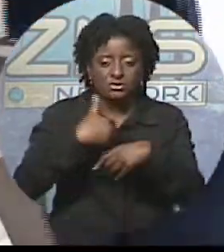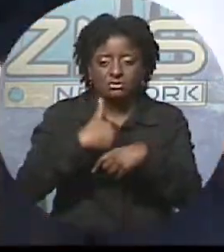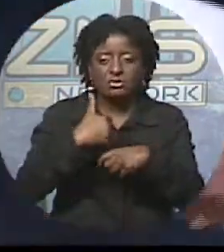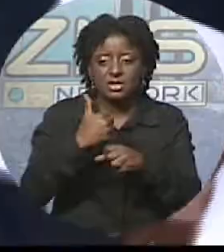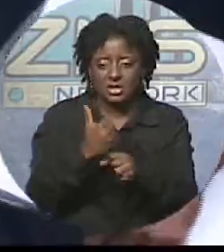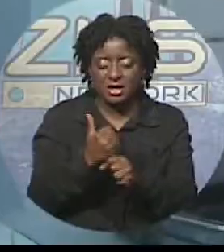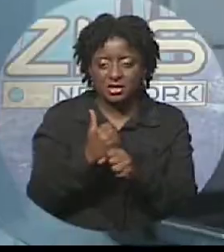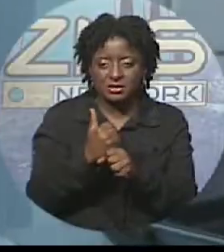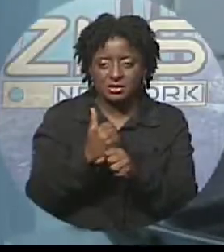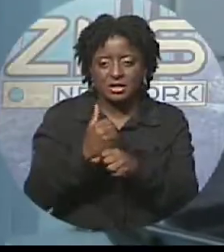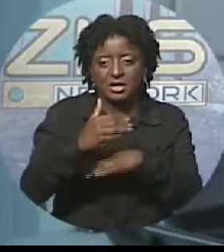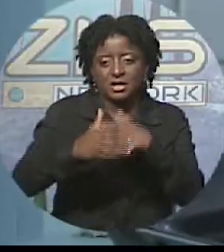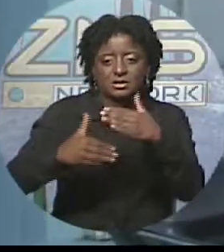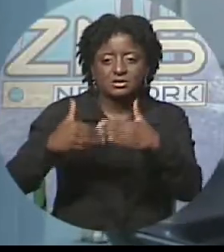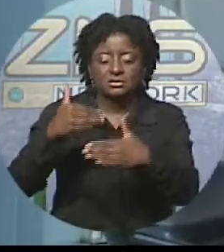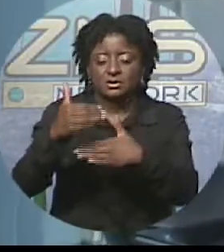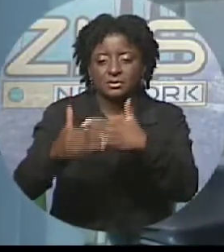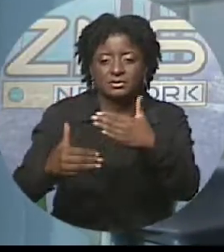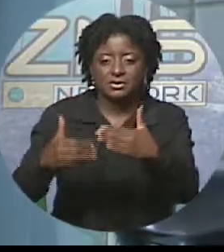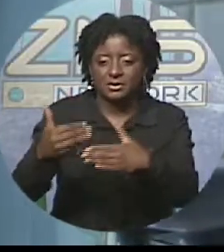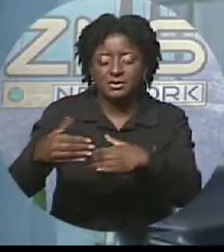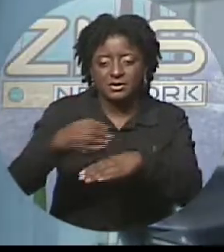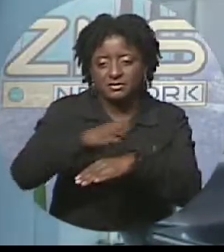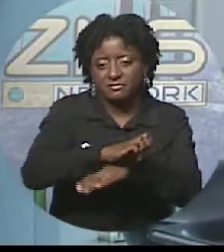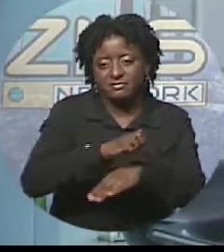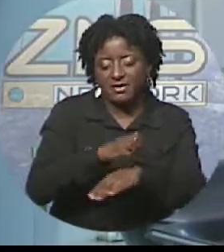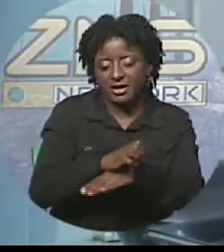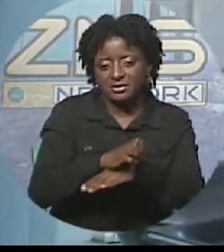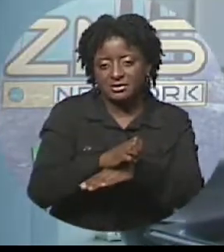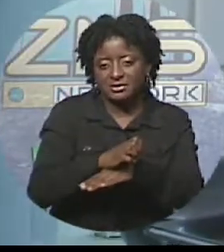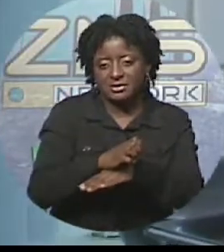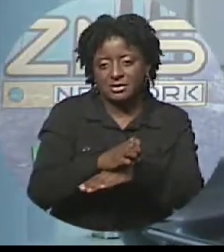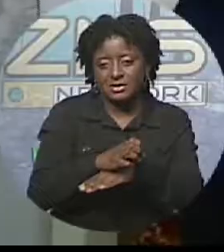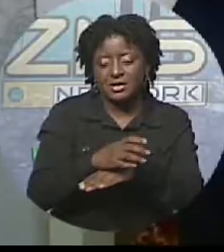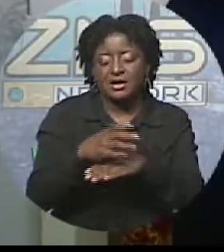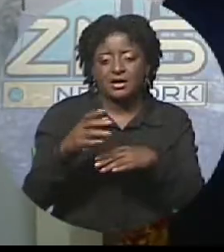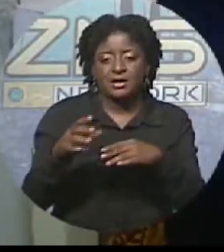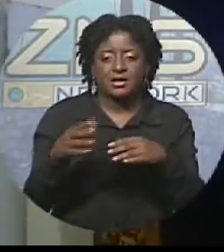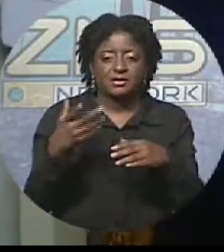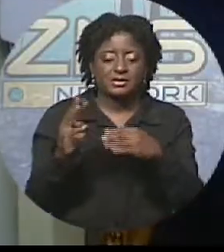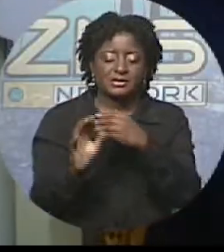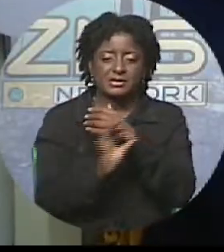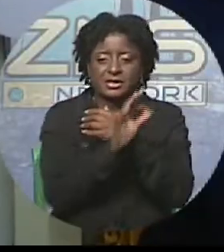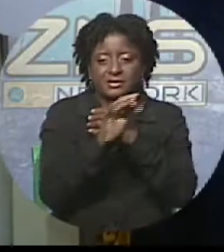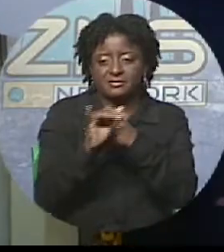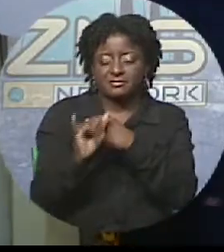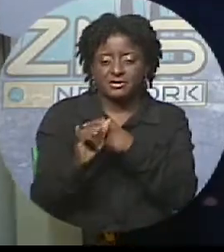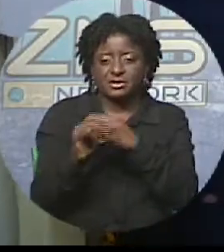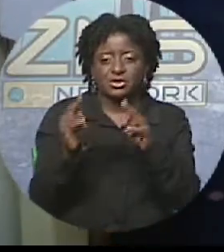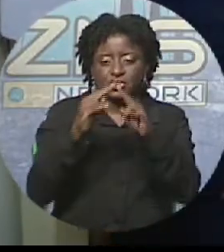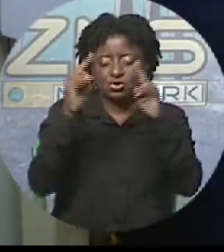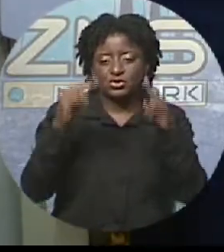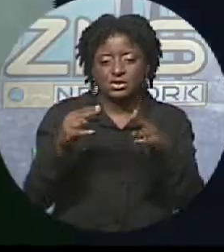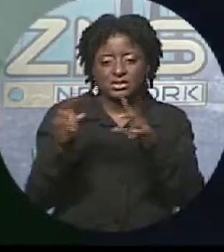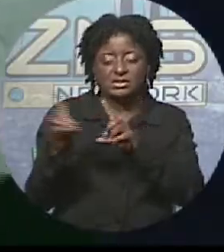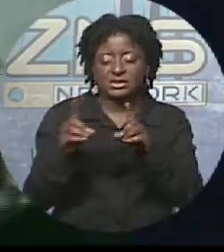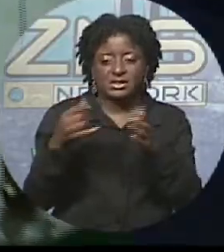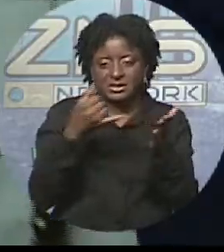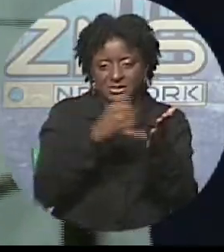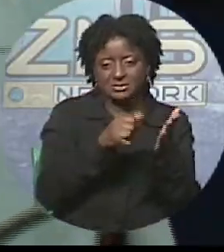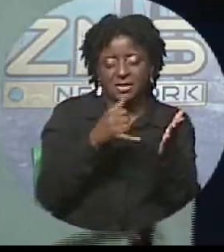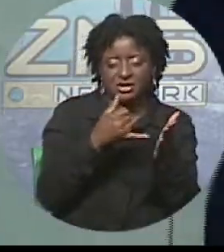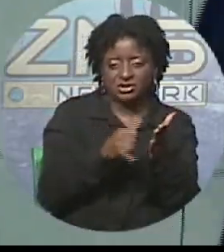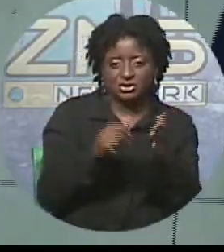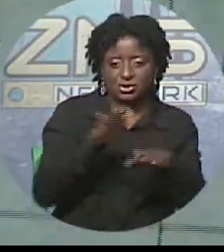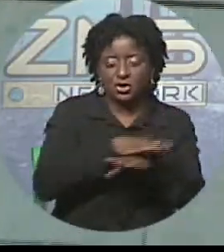businesses. Officers of the fire safety branch carried out inspections at various restaurants on Arawak on Wednesday,